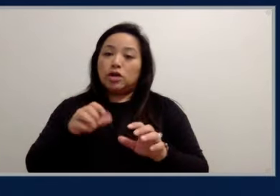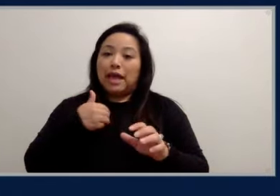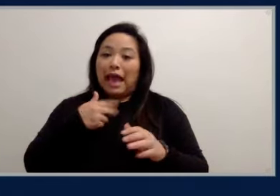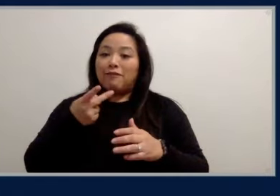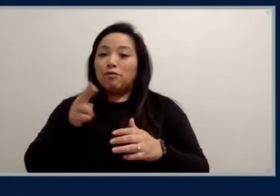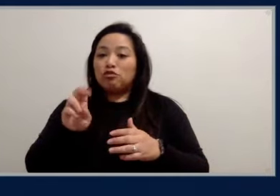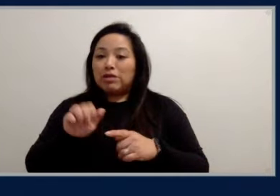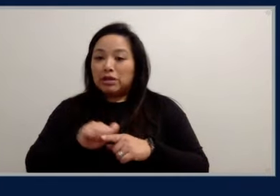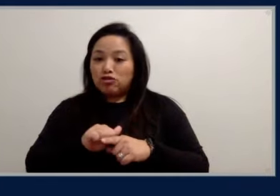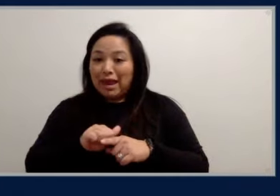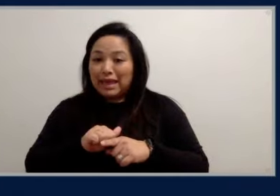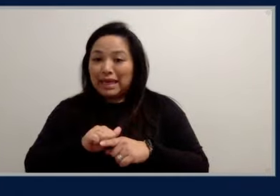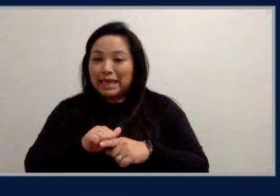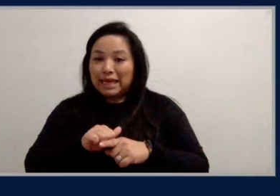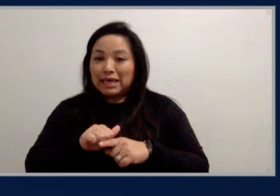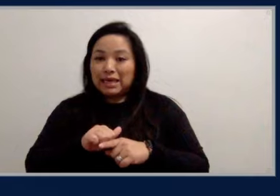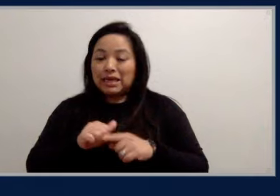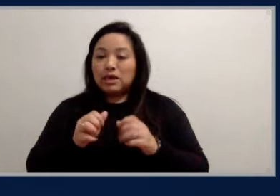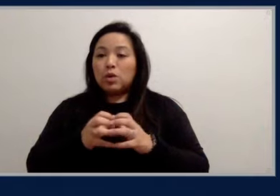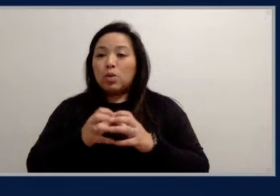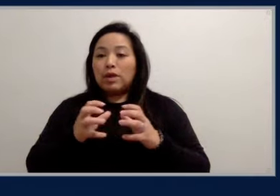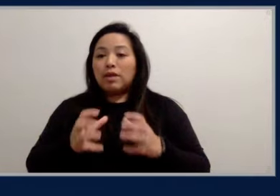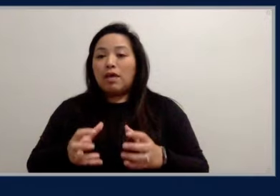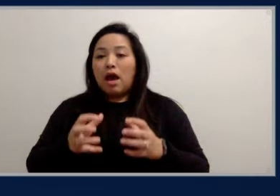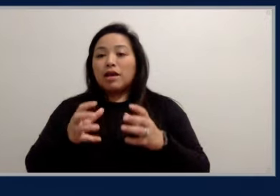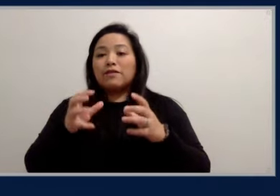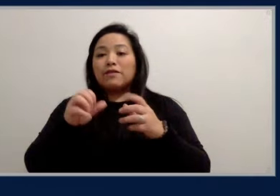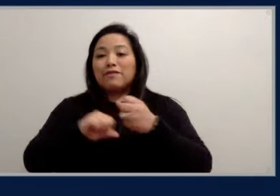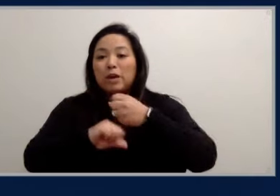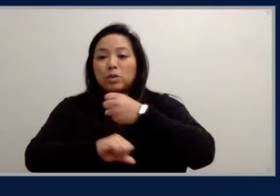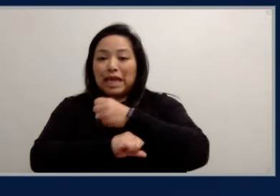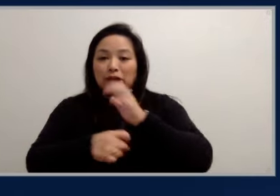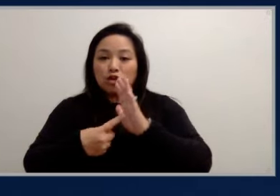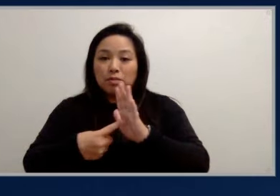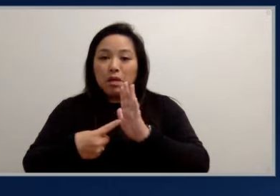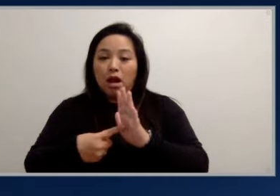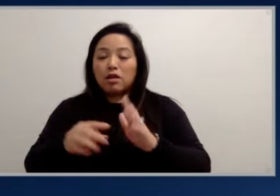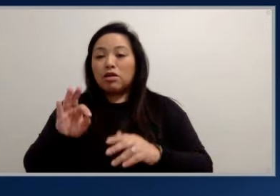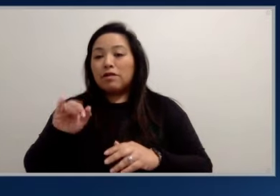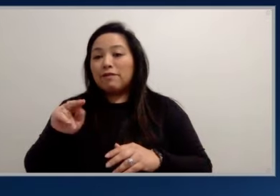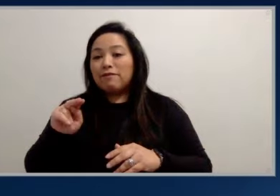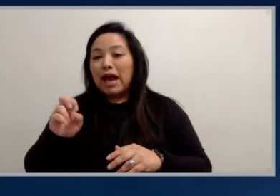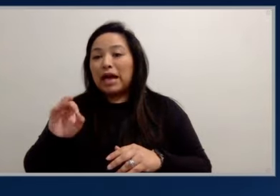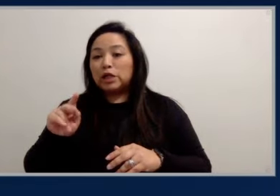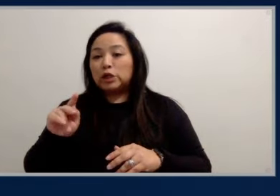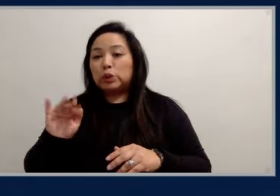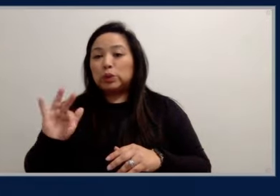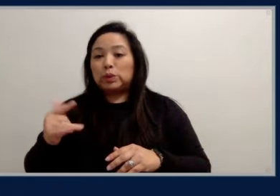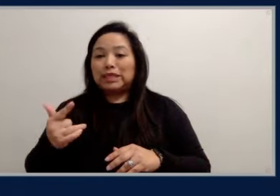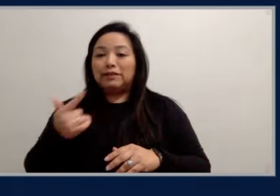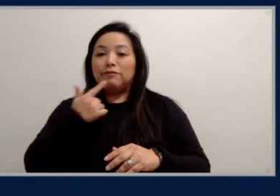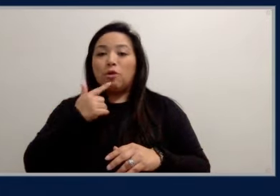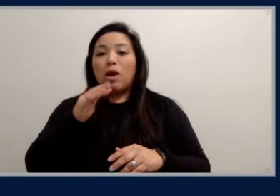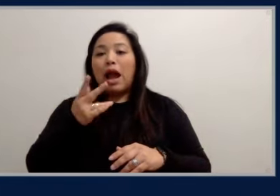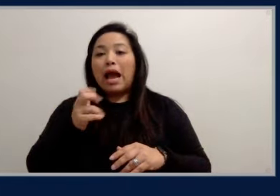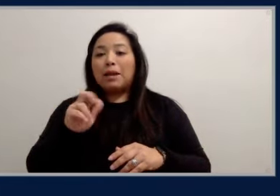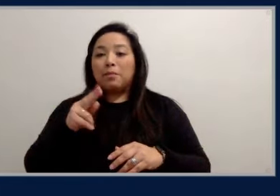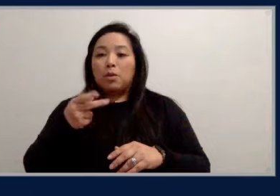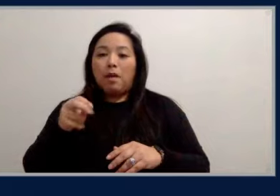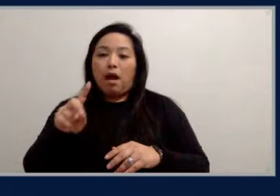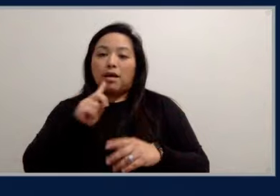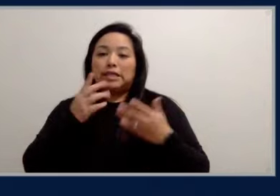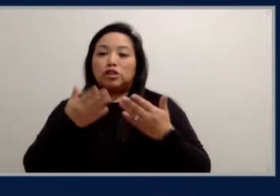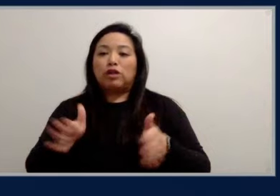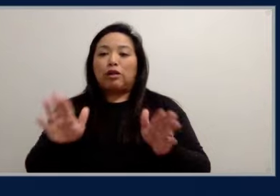of very large foundation models as well as fine-tuning use cases as well. So many months in, HyperPod's generally available. Customers are using it to